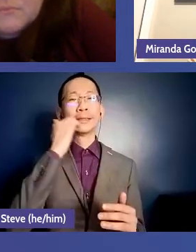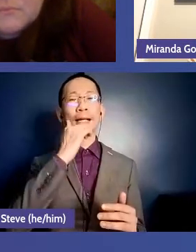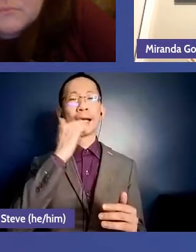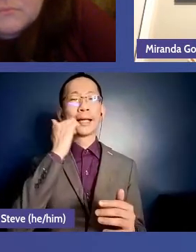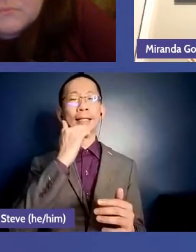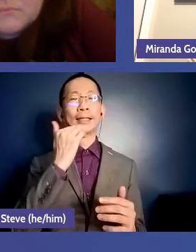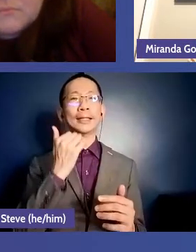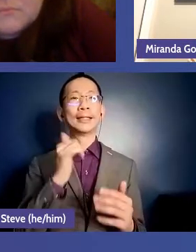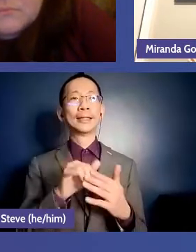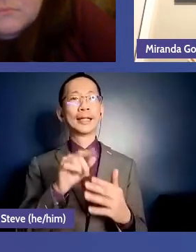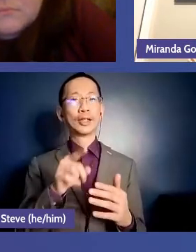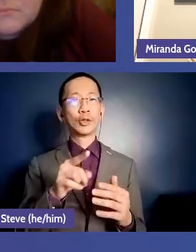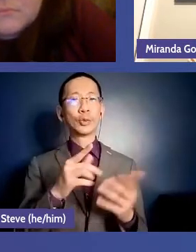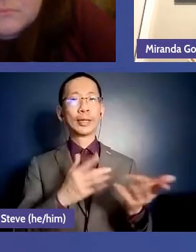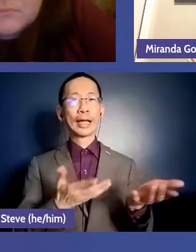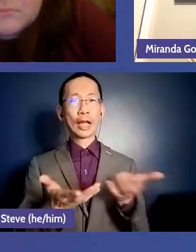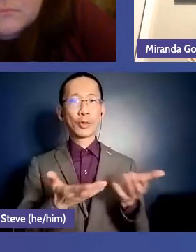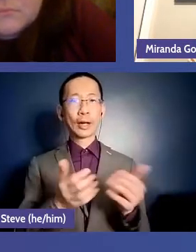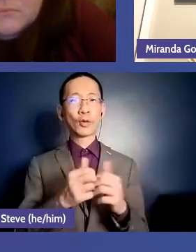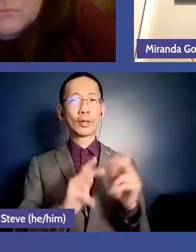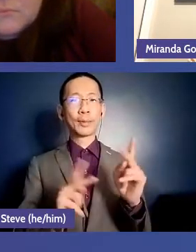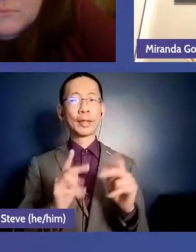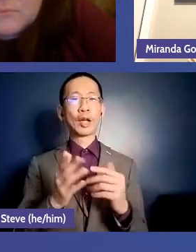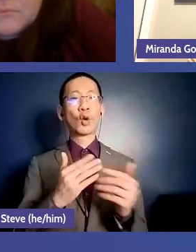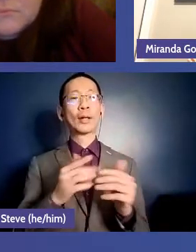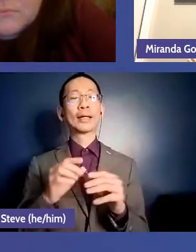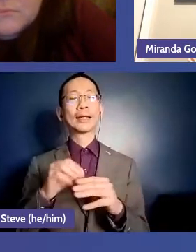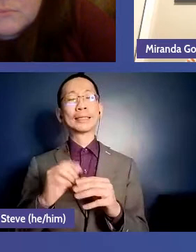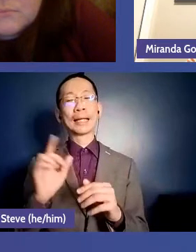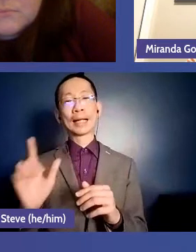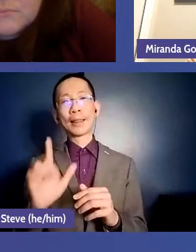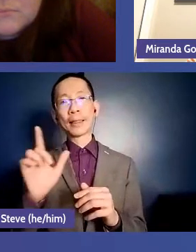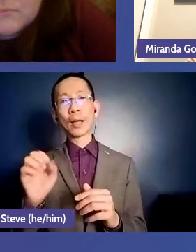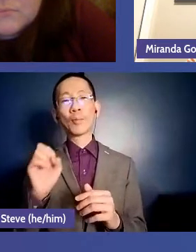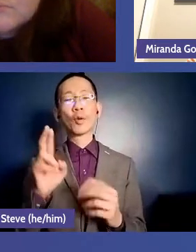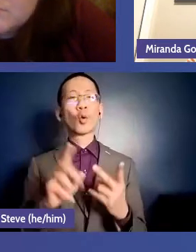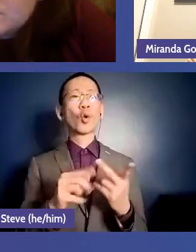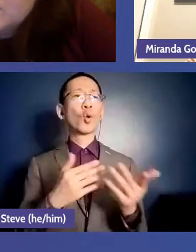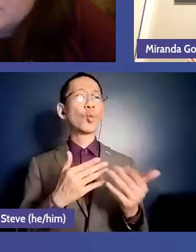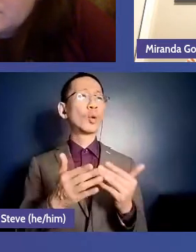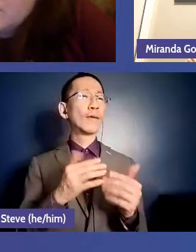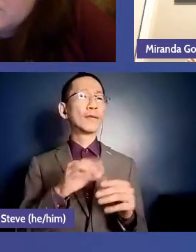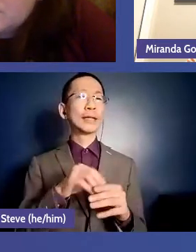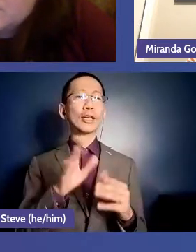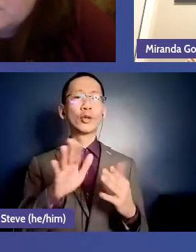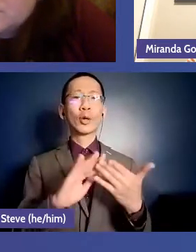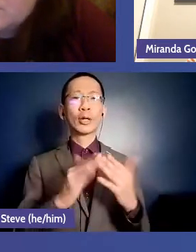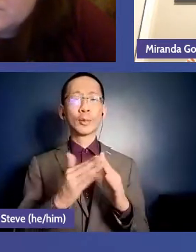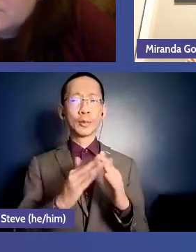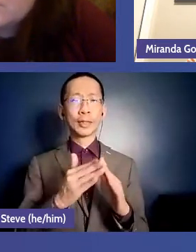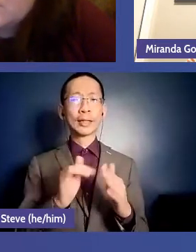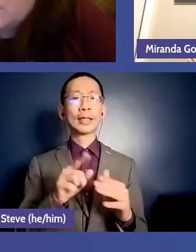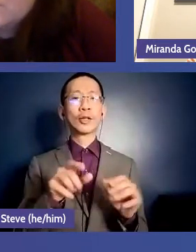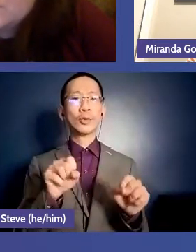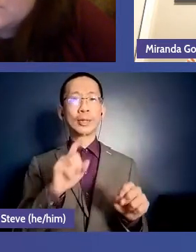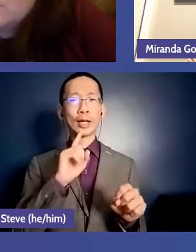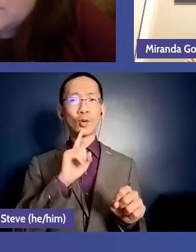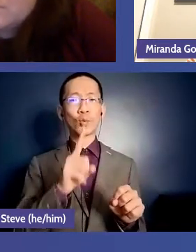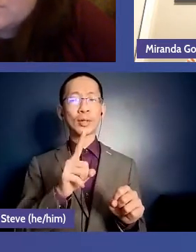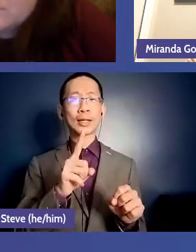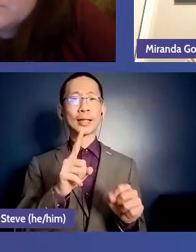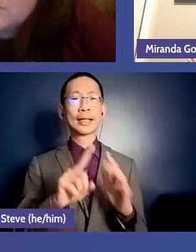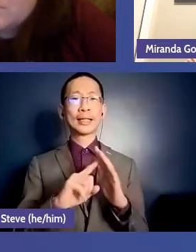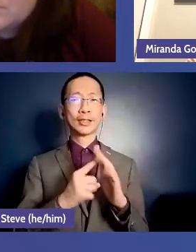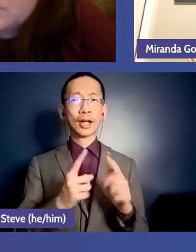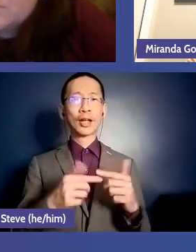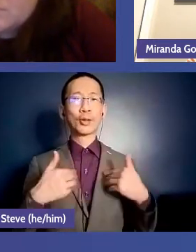you, you know, interact with people, whether it's, you know, in a library or, you know, wherever that is in your community, that you can really, you know, just start to